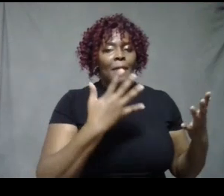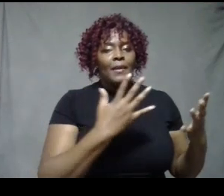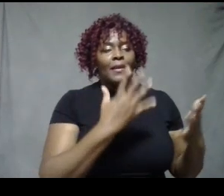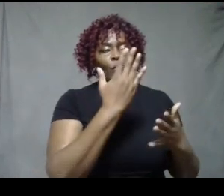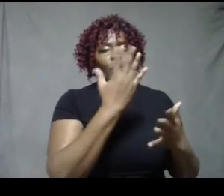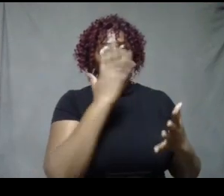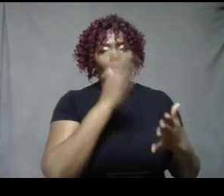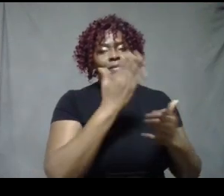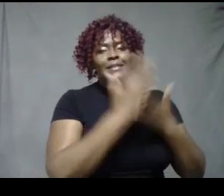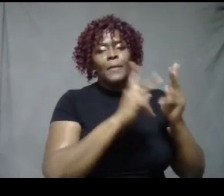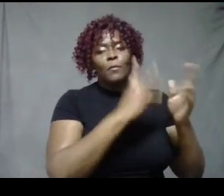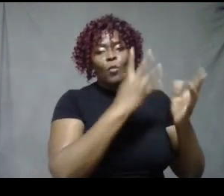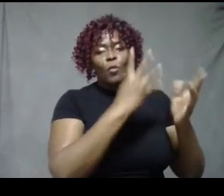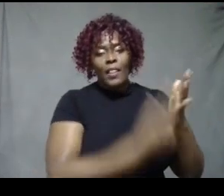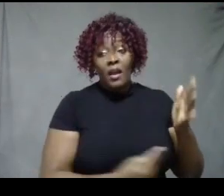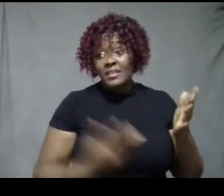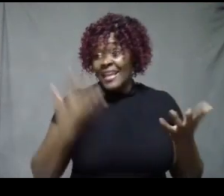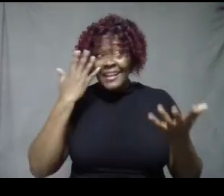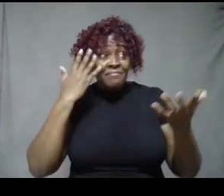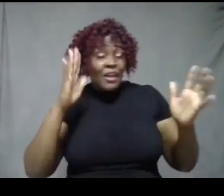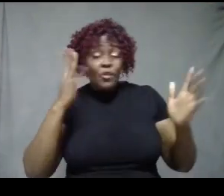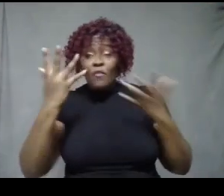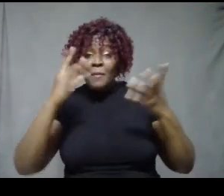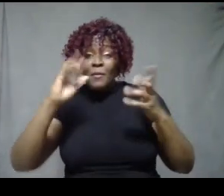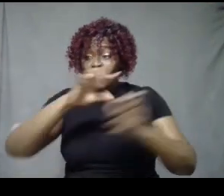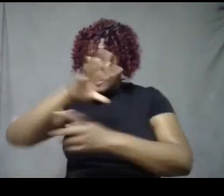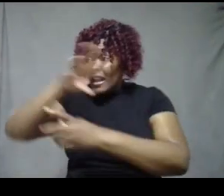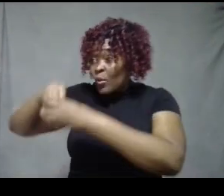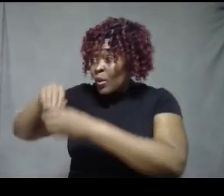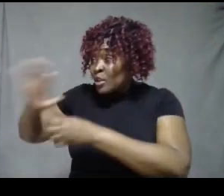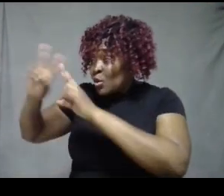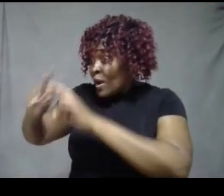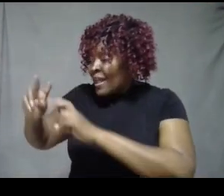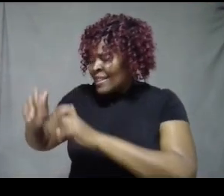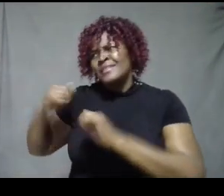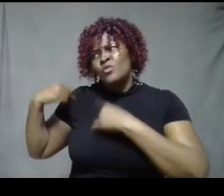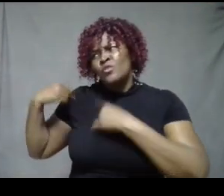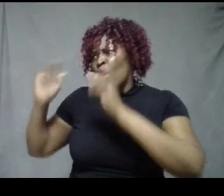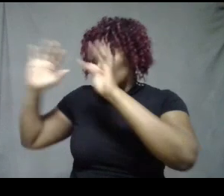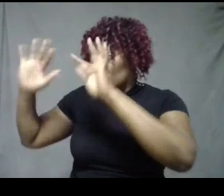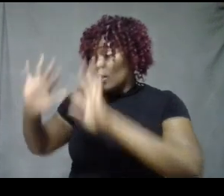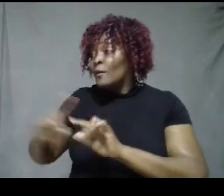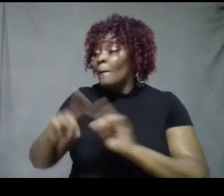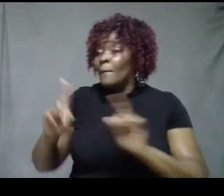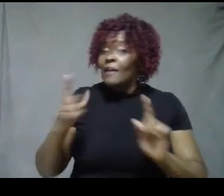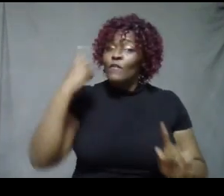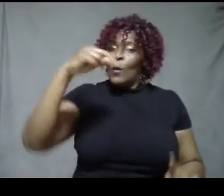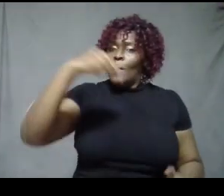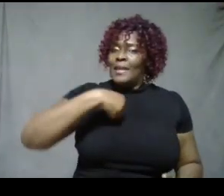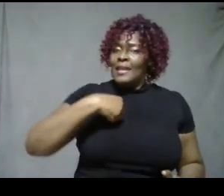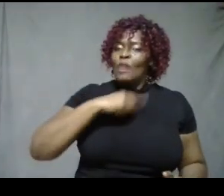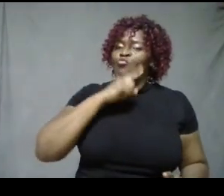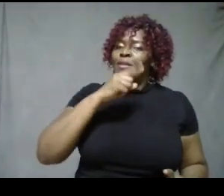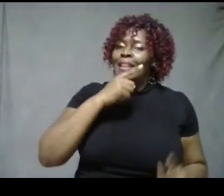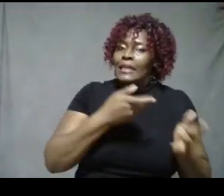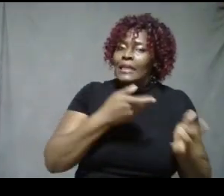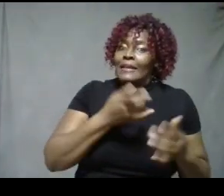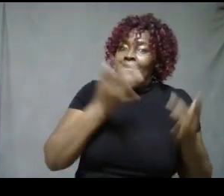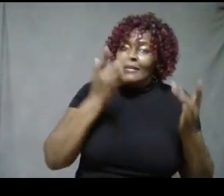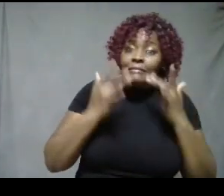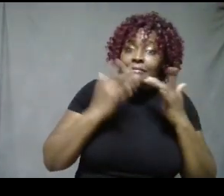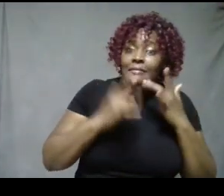don't know if you can absorb that into your analysis. You've done a wonderful job. But for me, urgency of need needs to